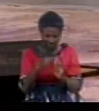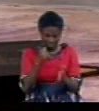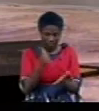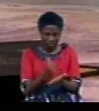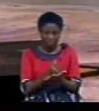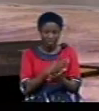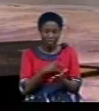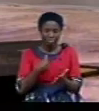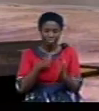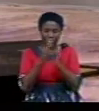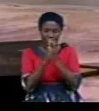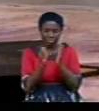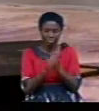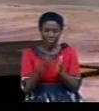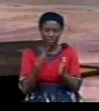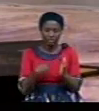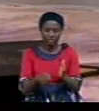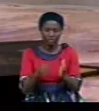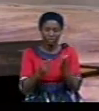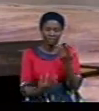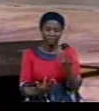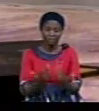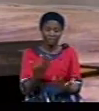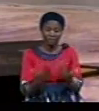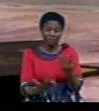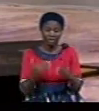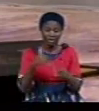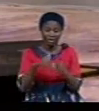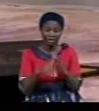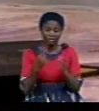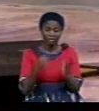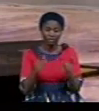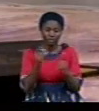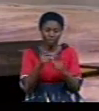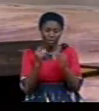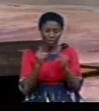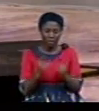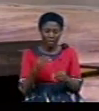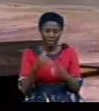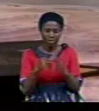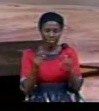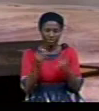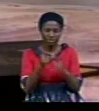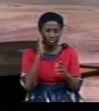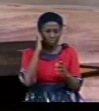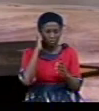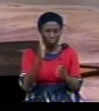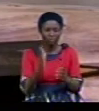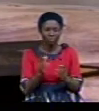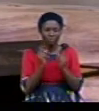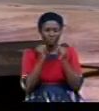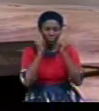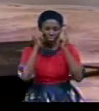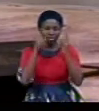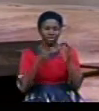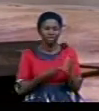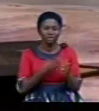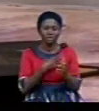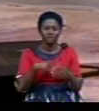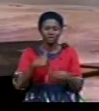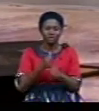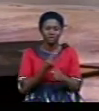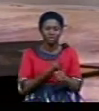and we pray that the fire in the world the power in the world will Quicken us and make us alive